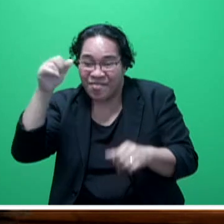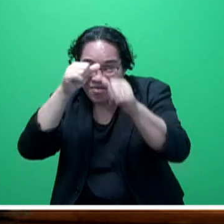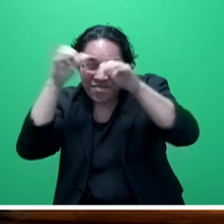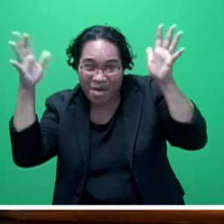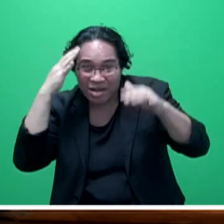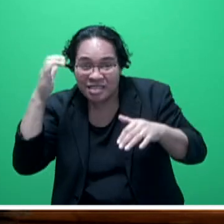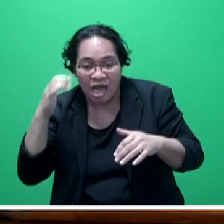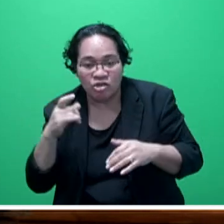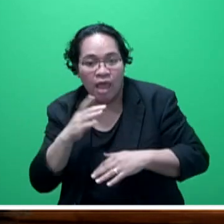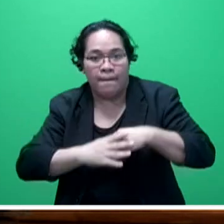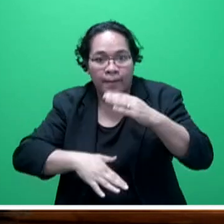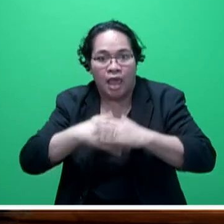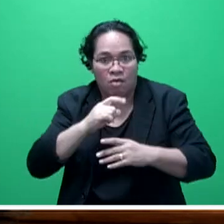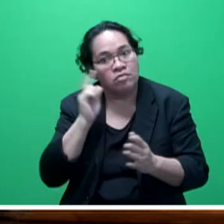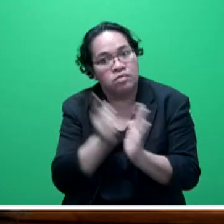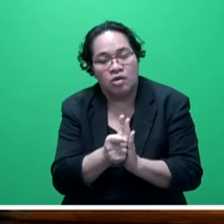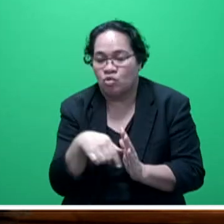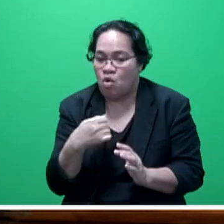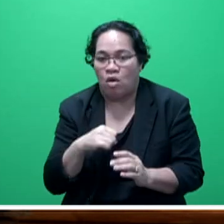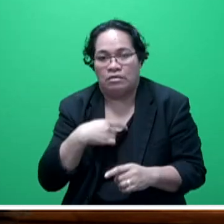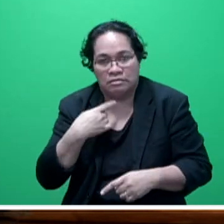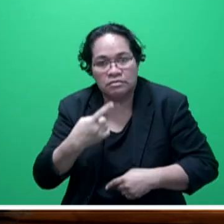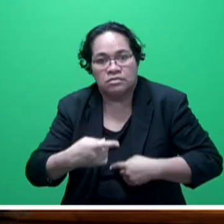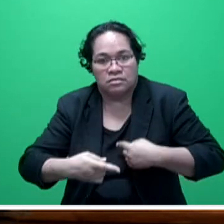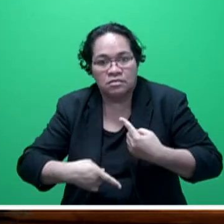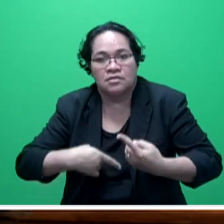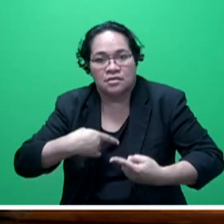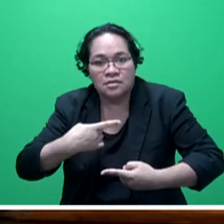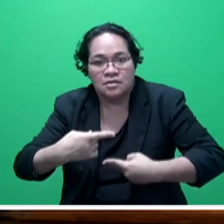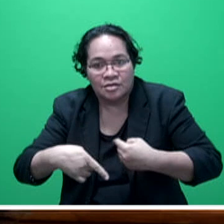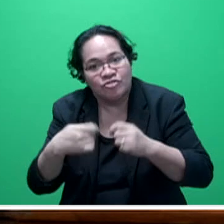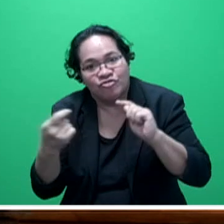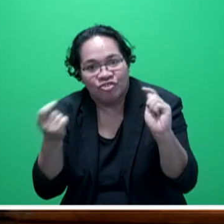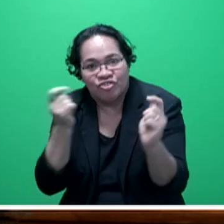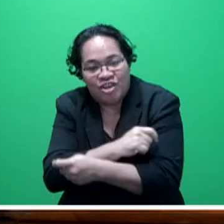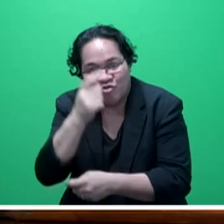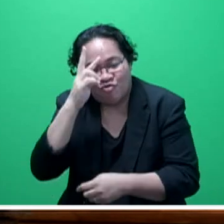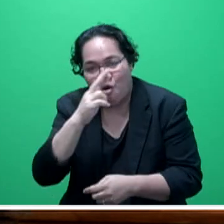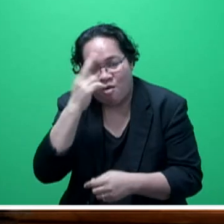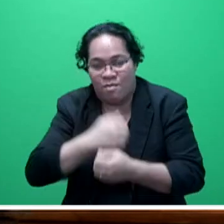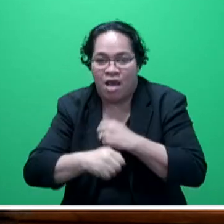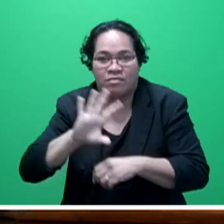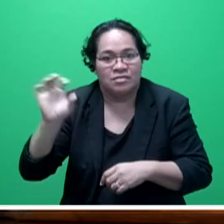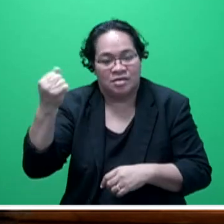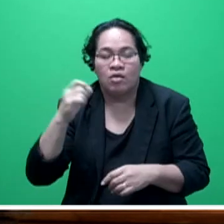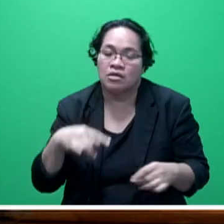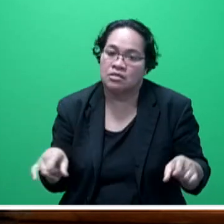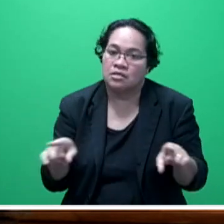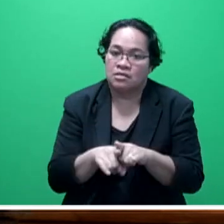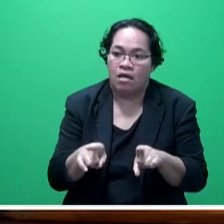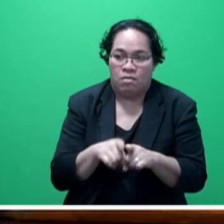bricks every hour, unquote. Mr. Speaker, sir, the ministry is determined